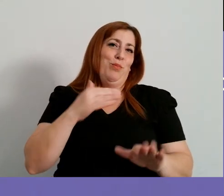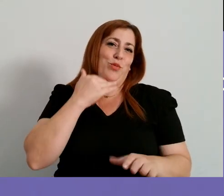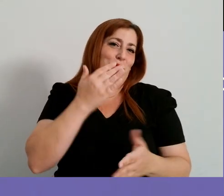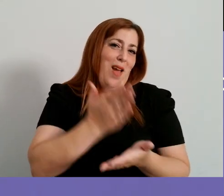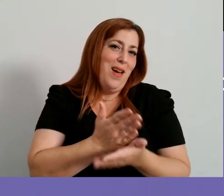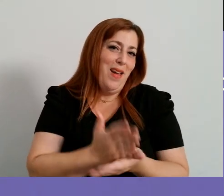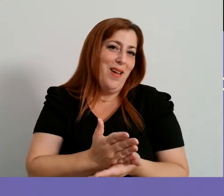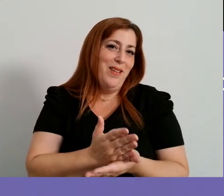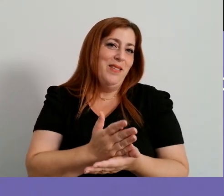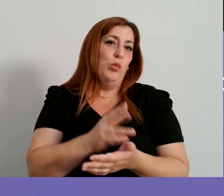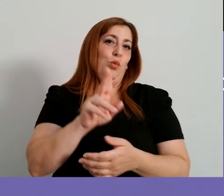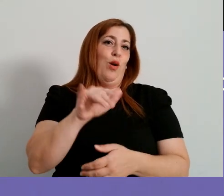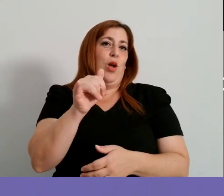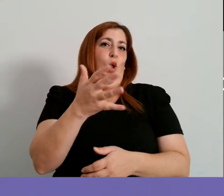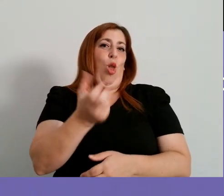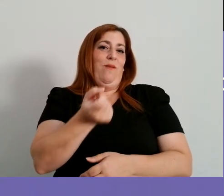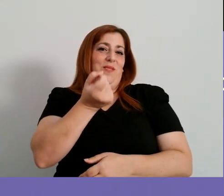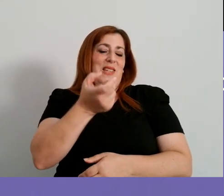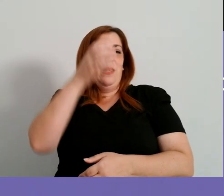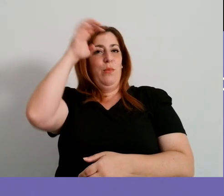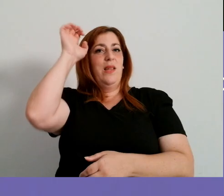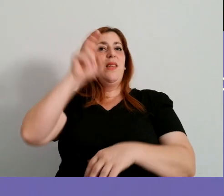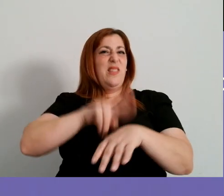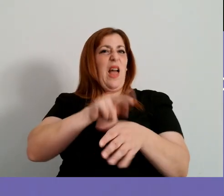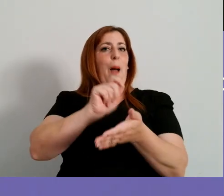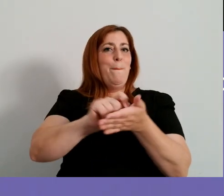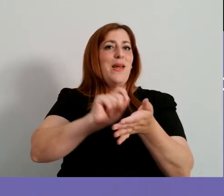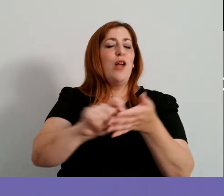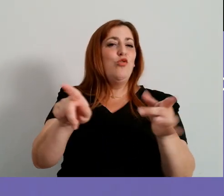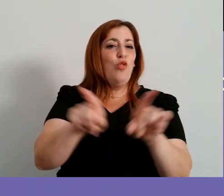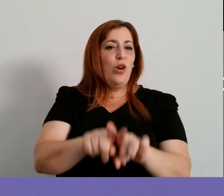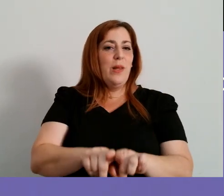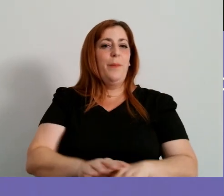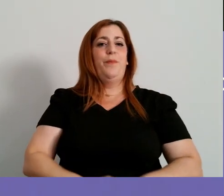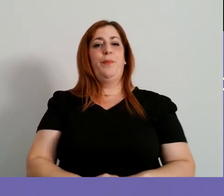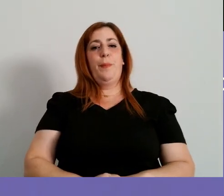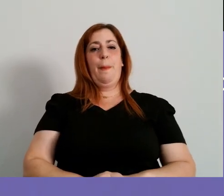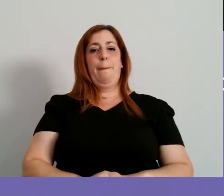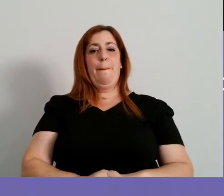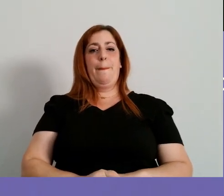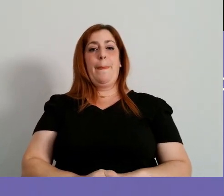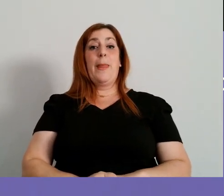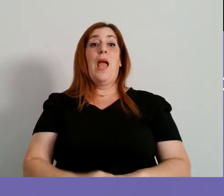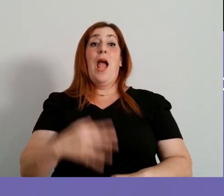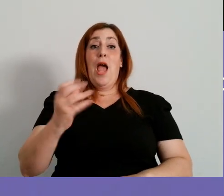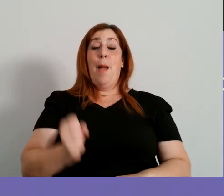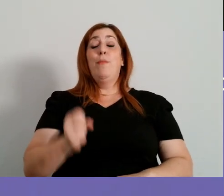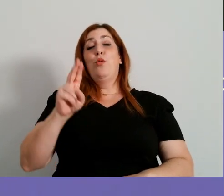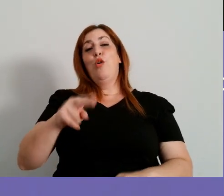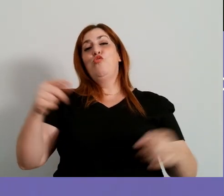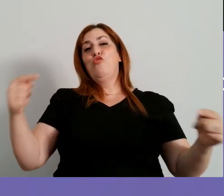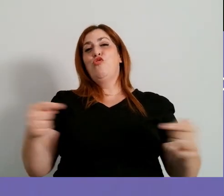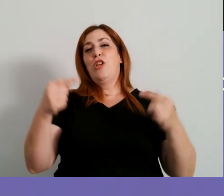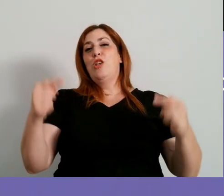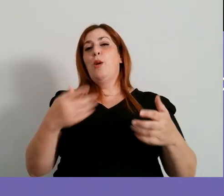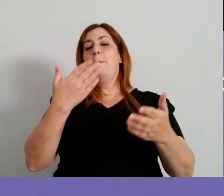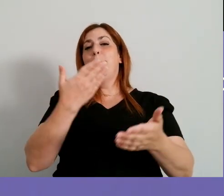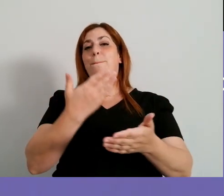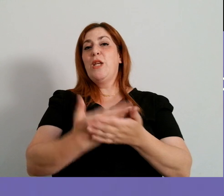first challenge that we face. Another challenge is the interviews themselves. There's lots